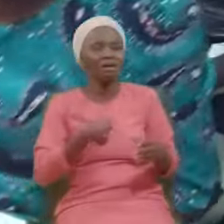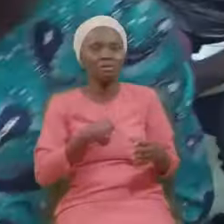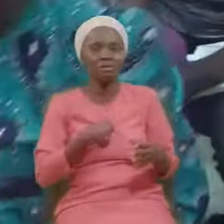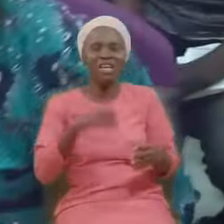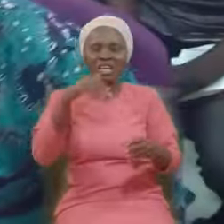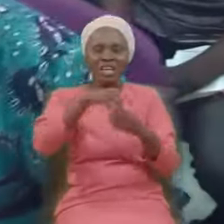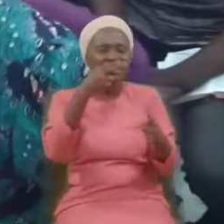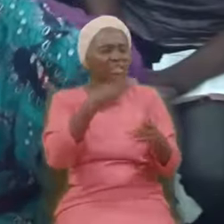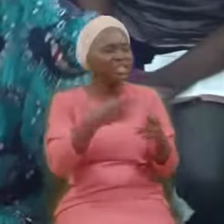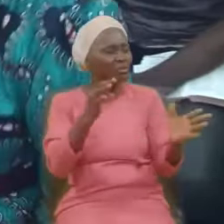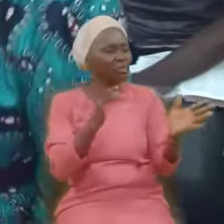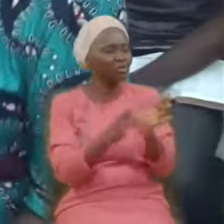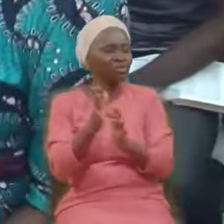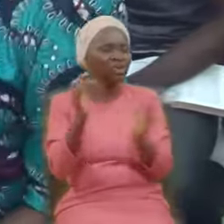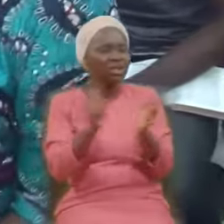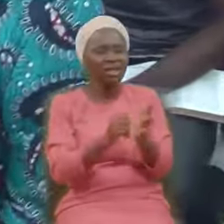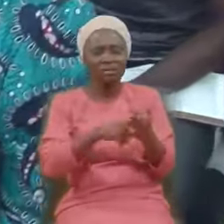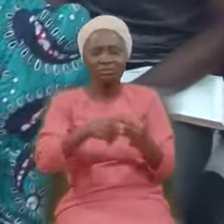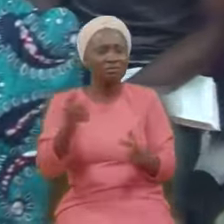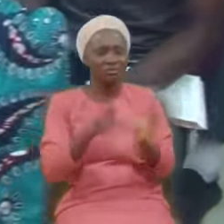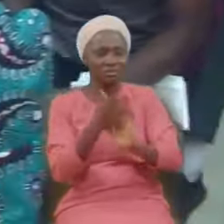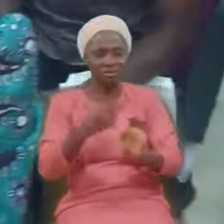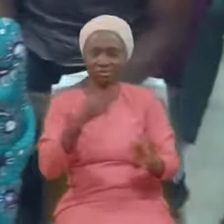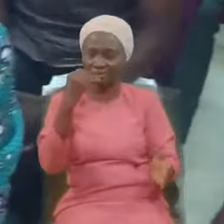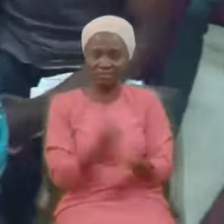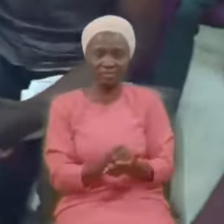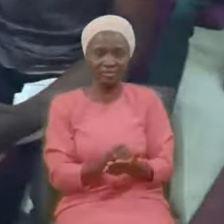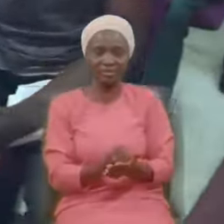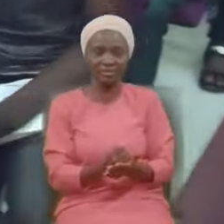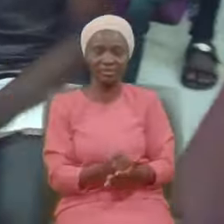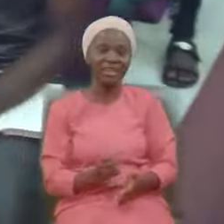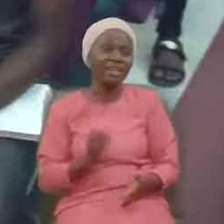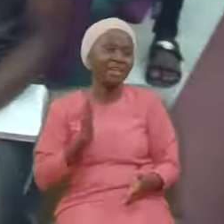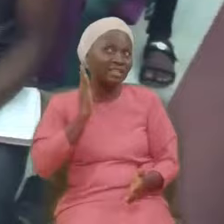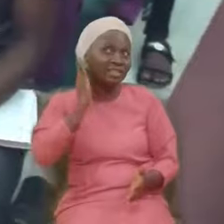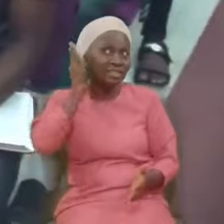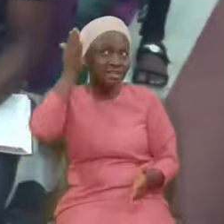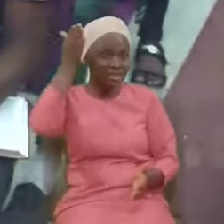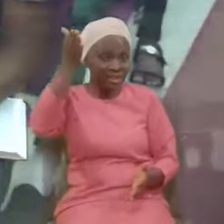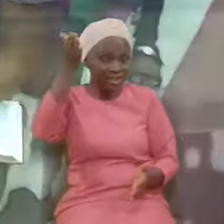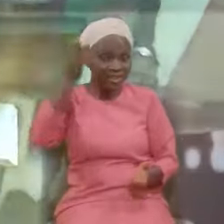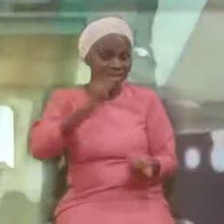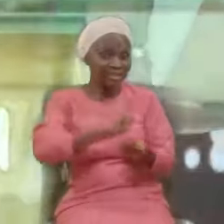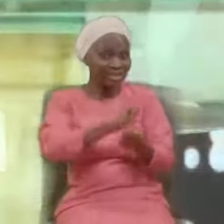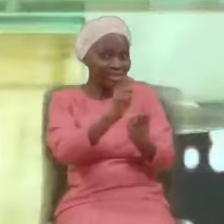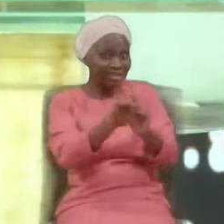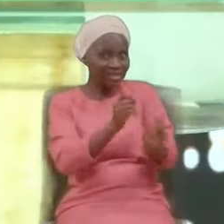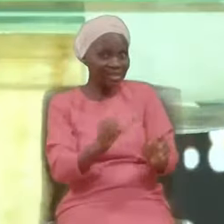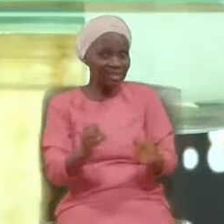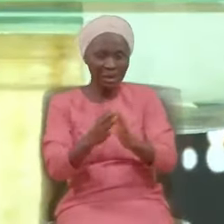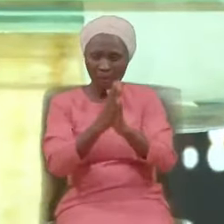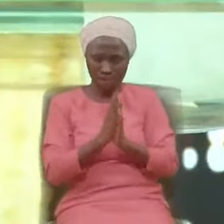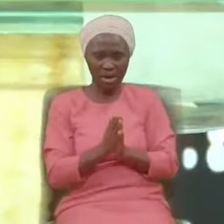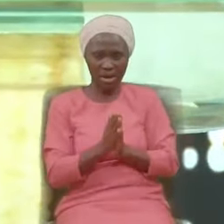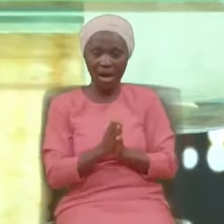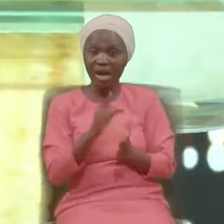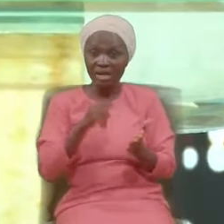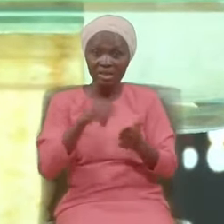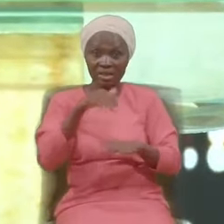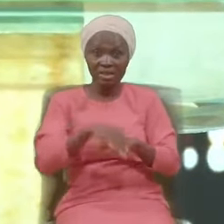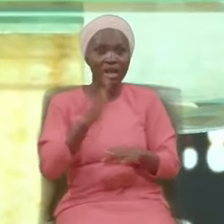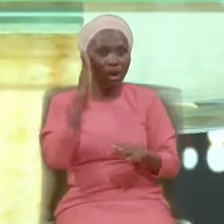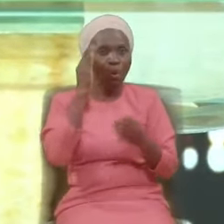Destiny changing prayer tonight is going to happen to you. Now, are you